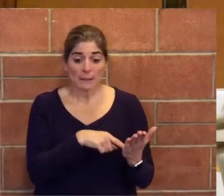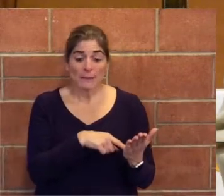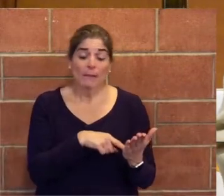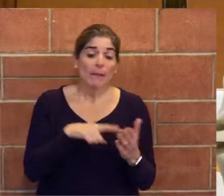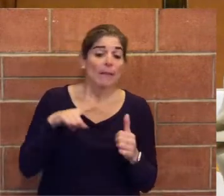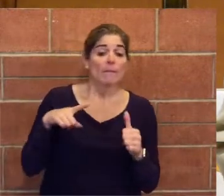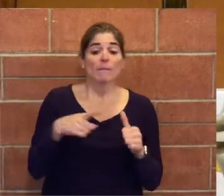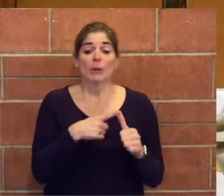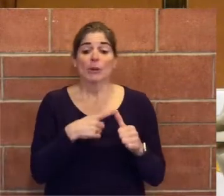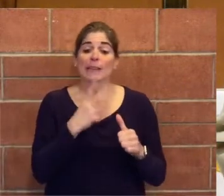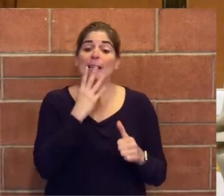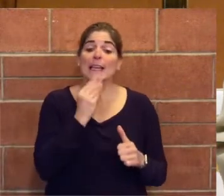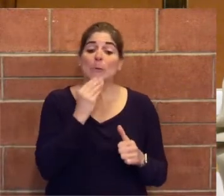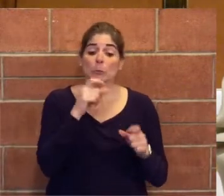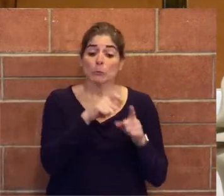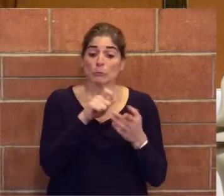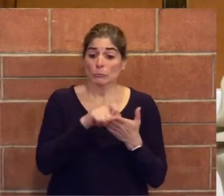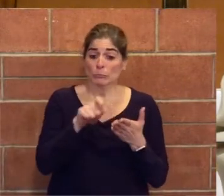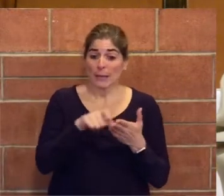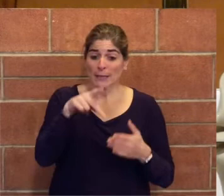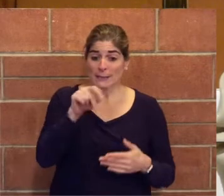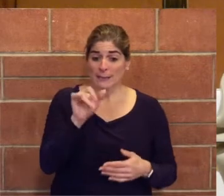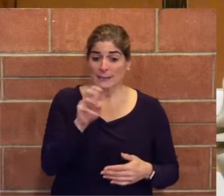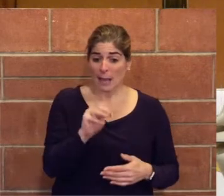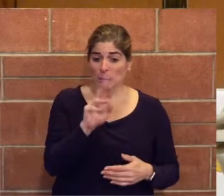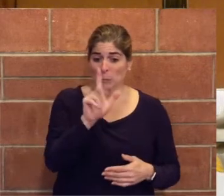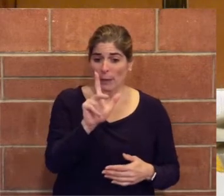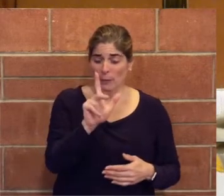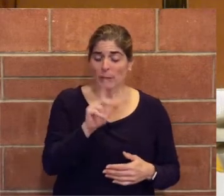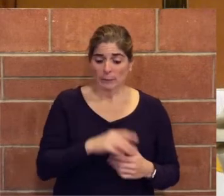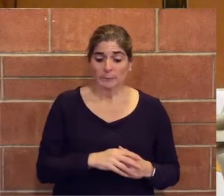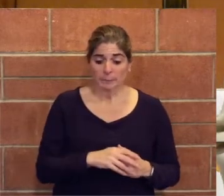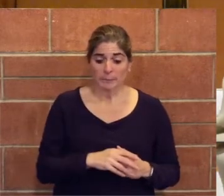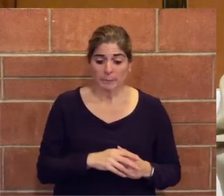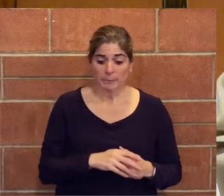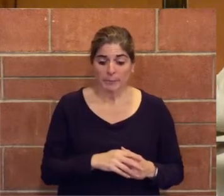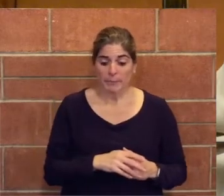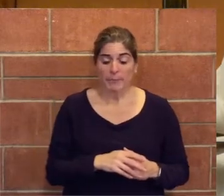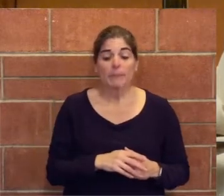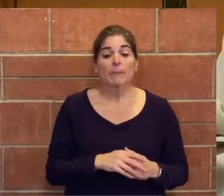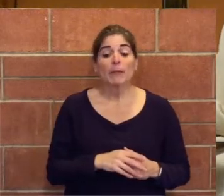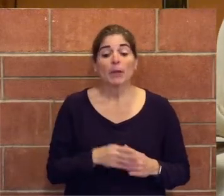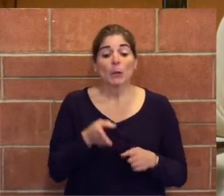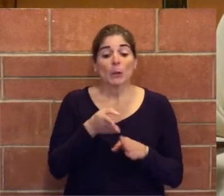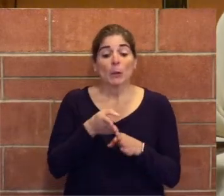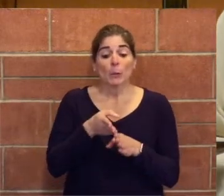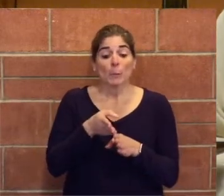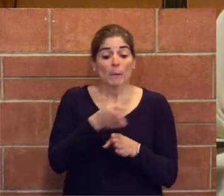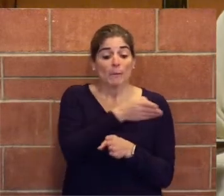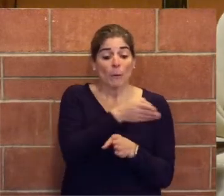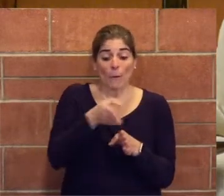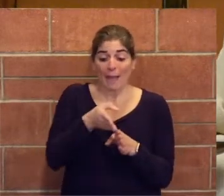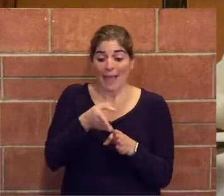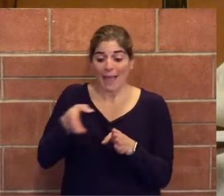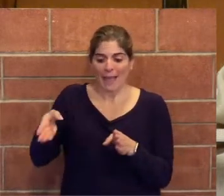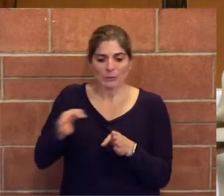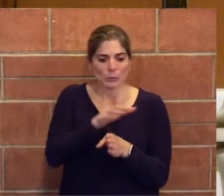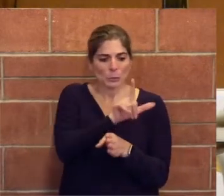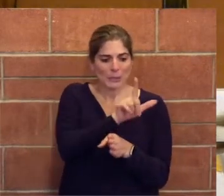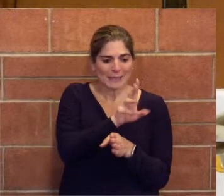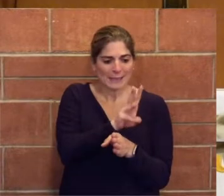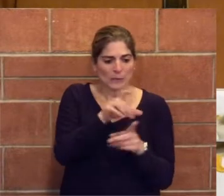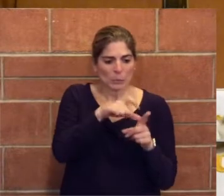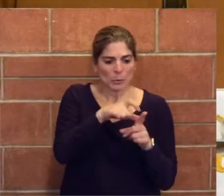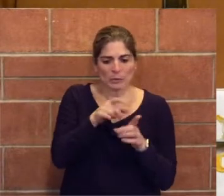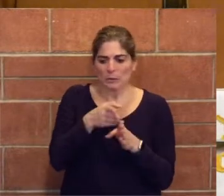original Hebrew of Psalm 23. There are exactly 26 words before and